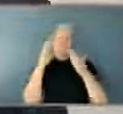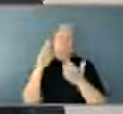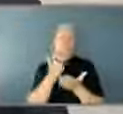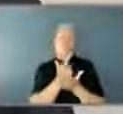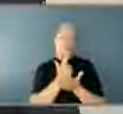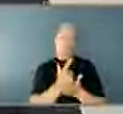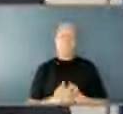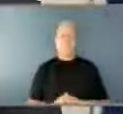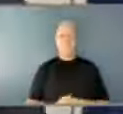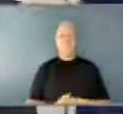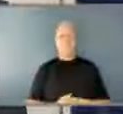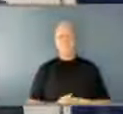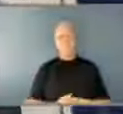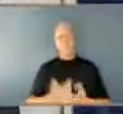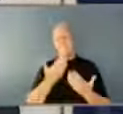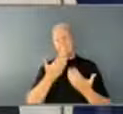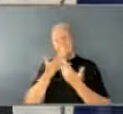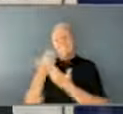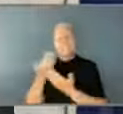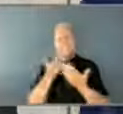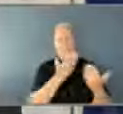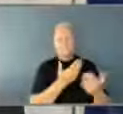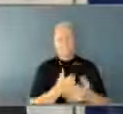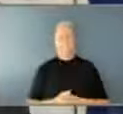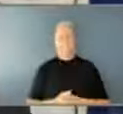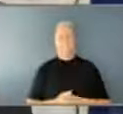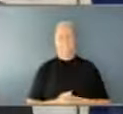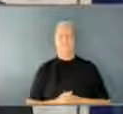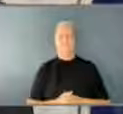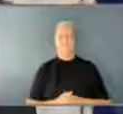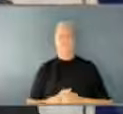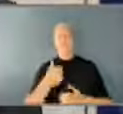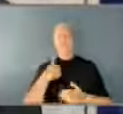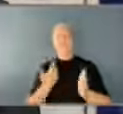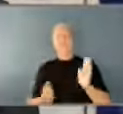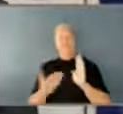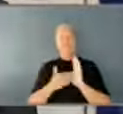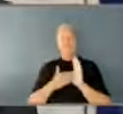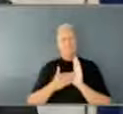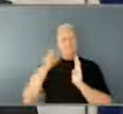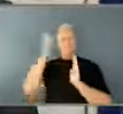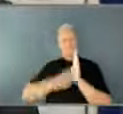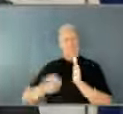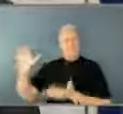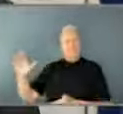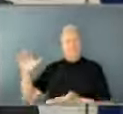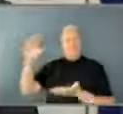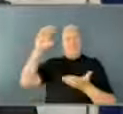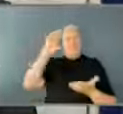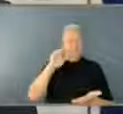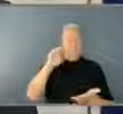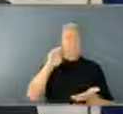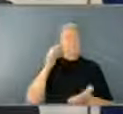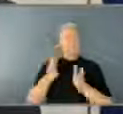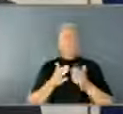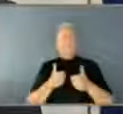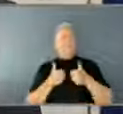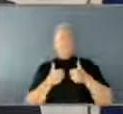Thanks, Prime Minister and Minister. So this additional purchase gives us additional insurance and additional